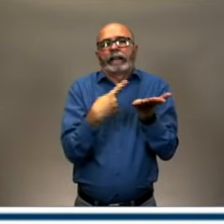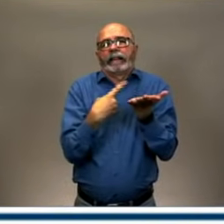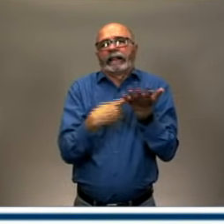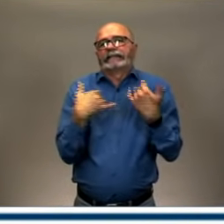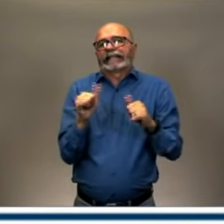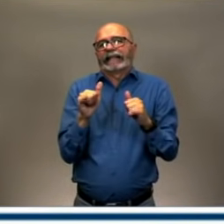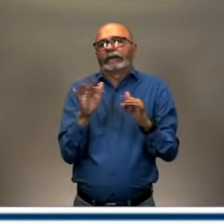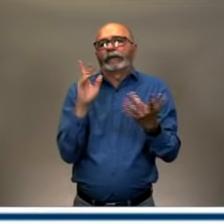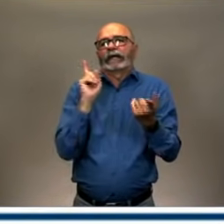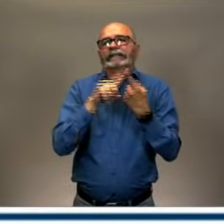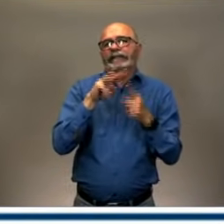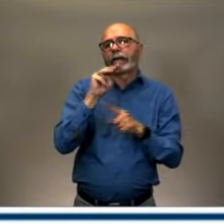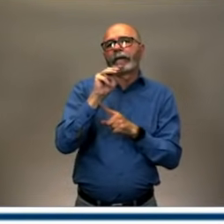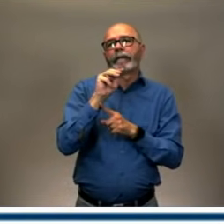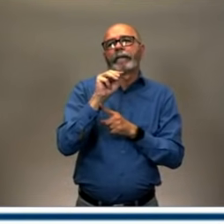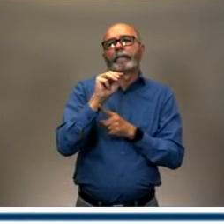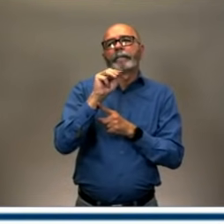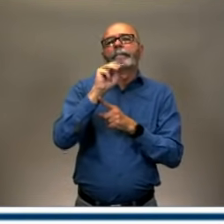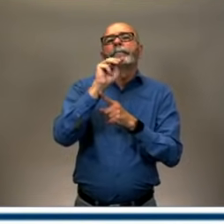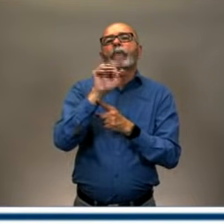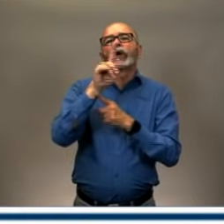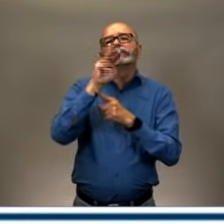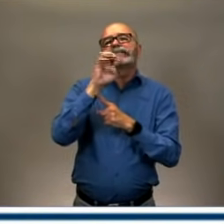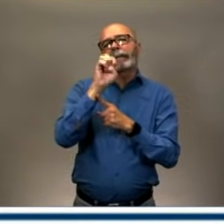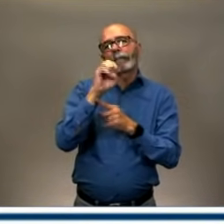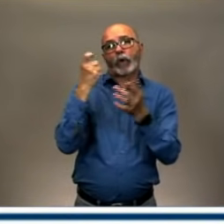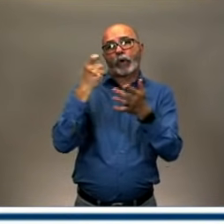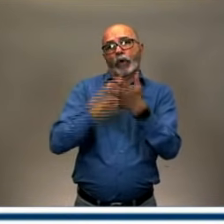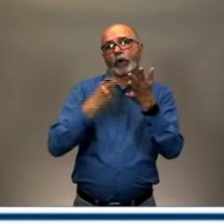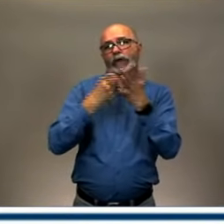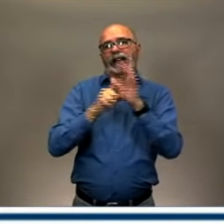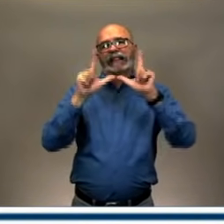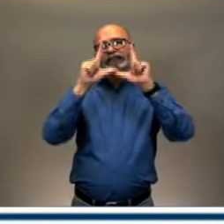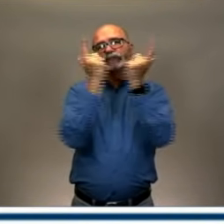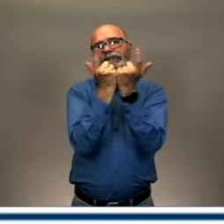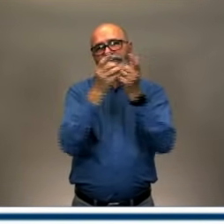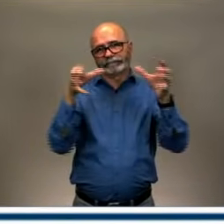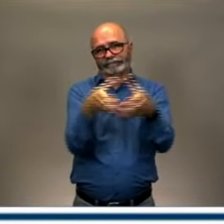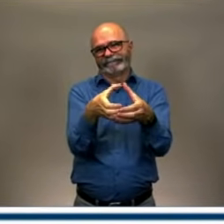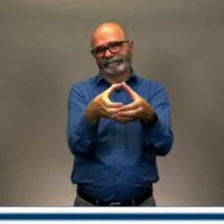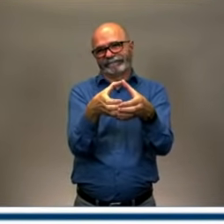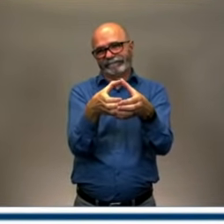Major Hockey League. The other component for them is actually what are the rules around